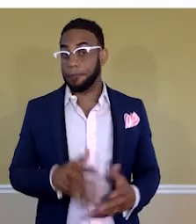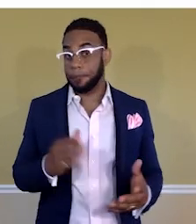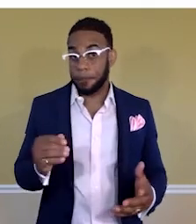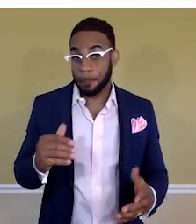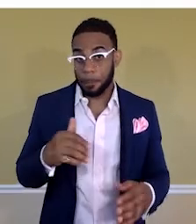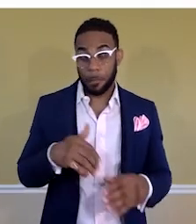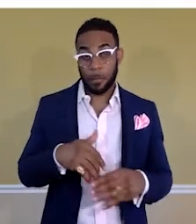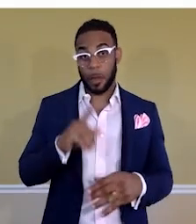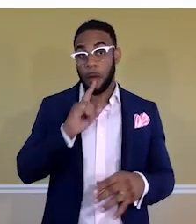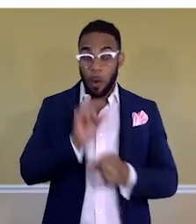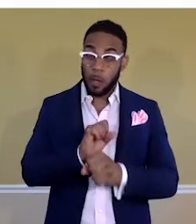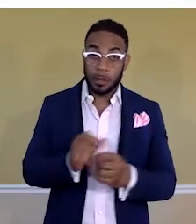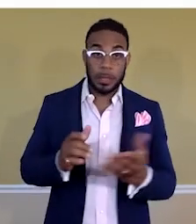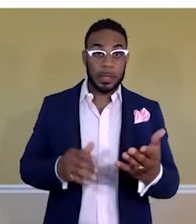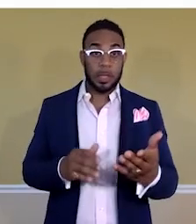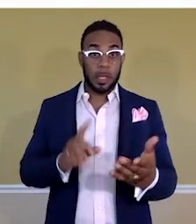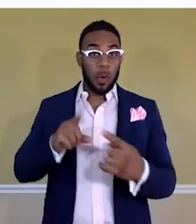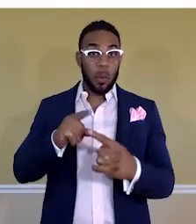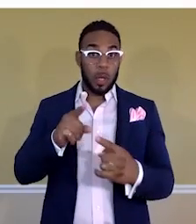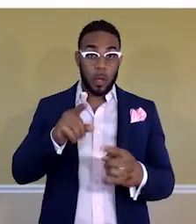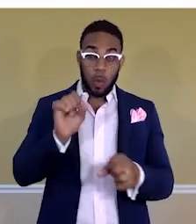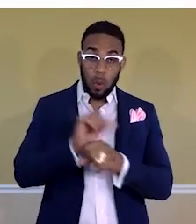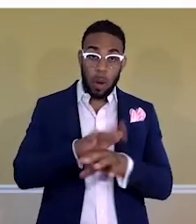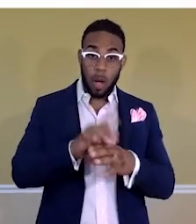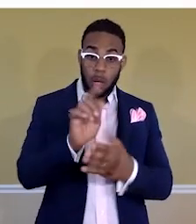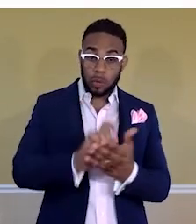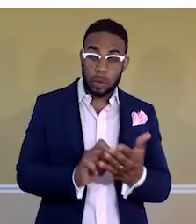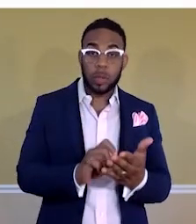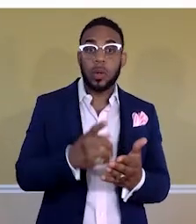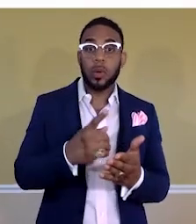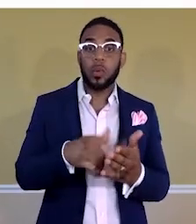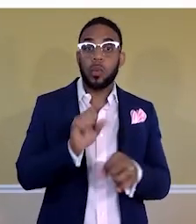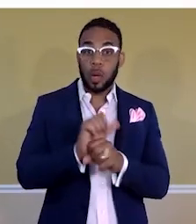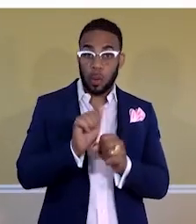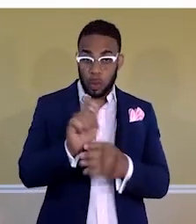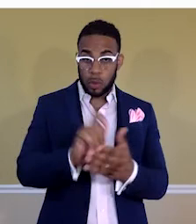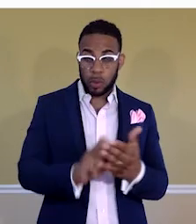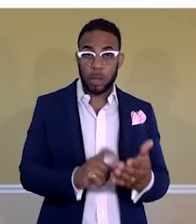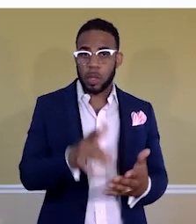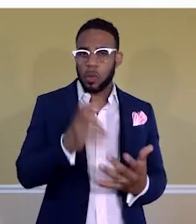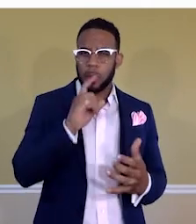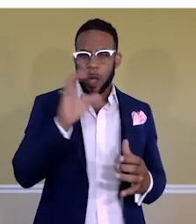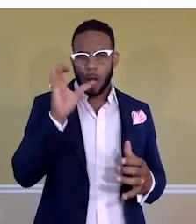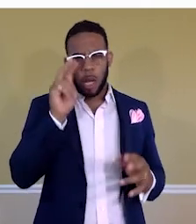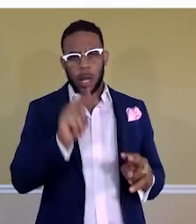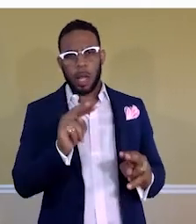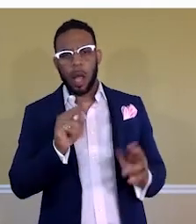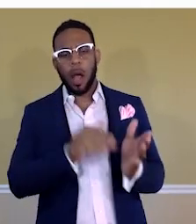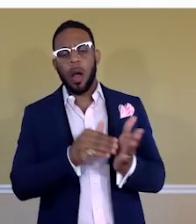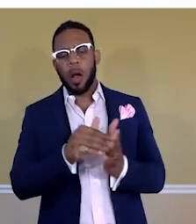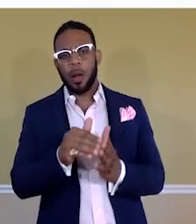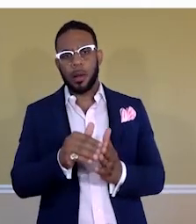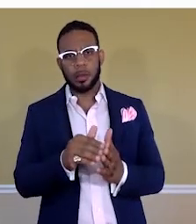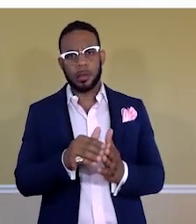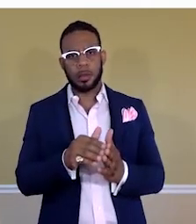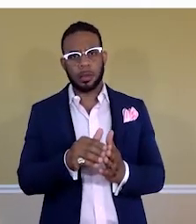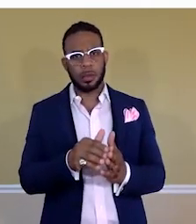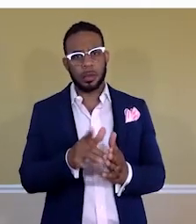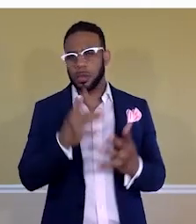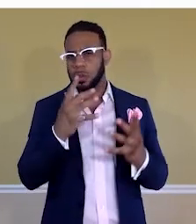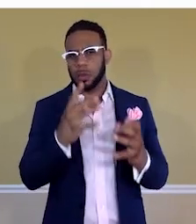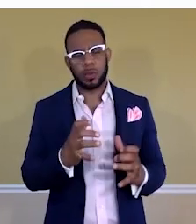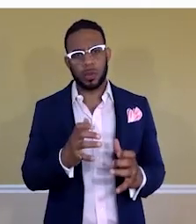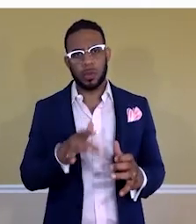And you know, ultimately, when you're working on a journal, working with your journal, you want to be looking at it often. You don't want